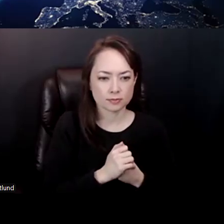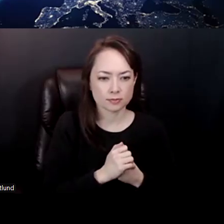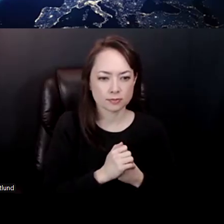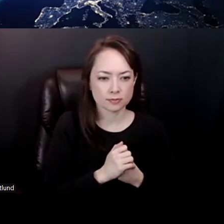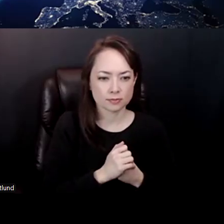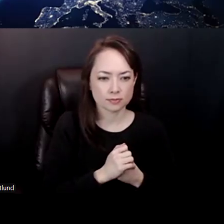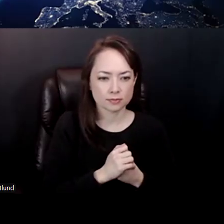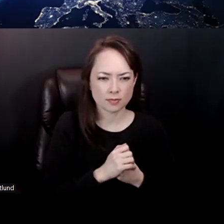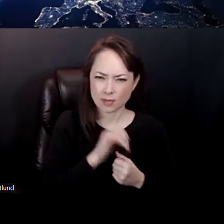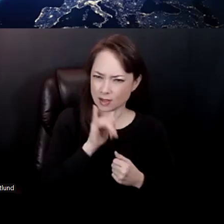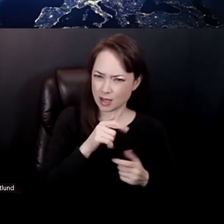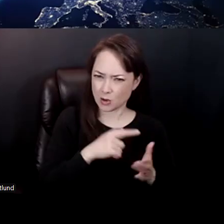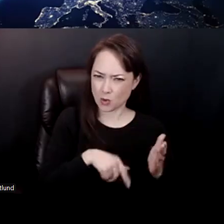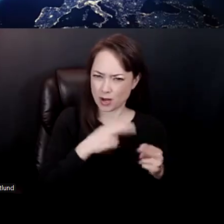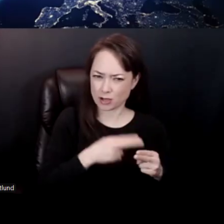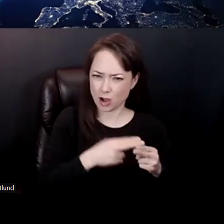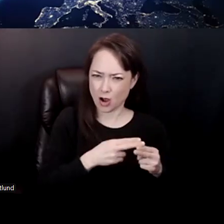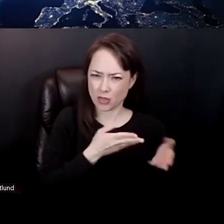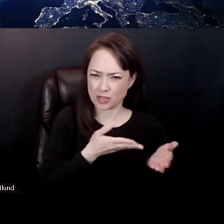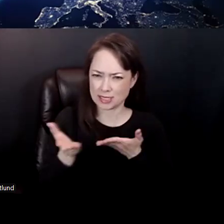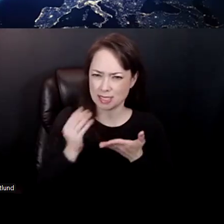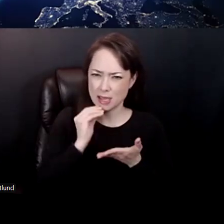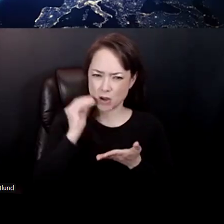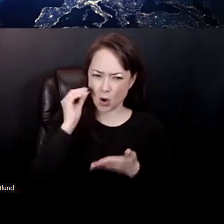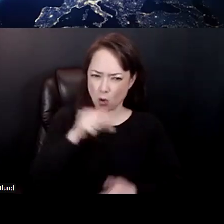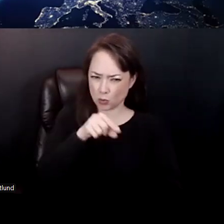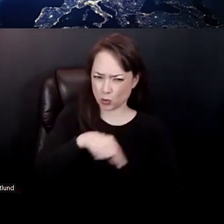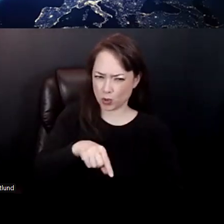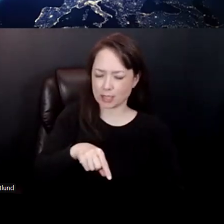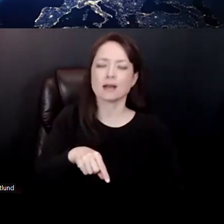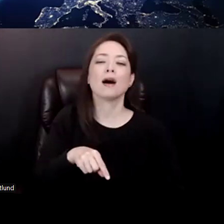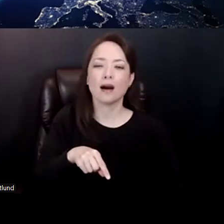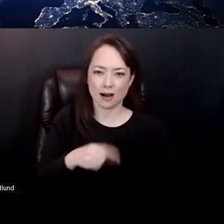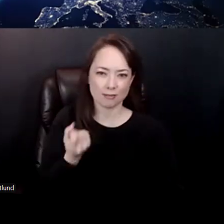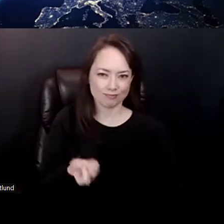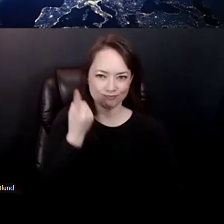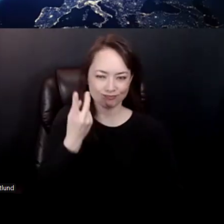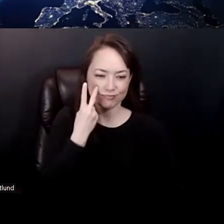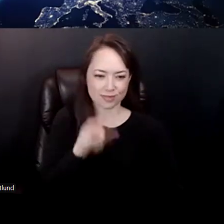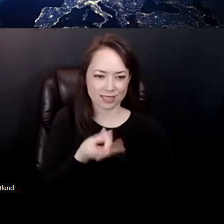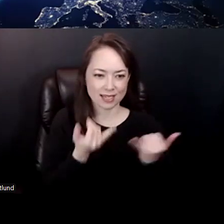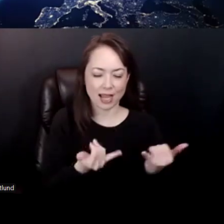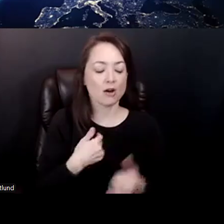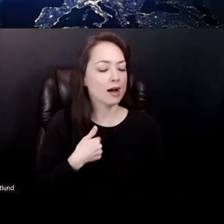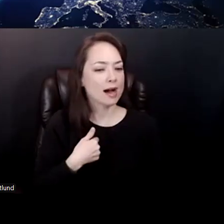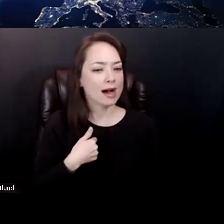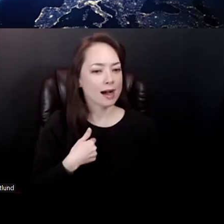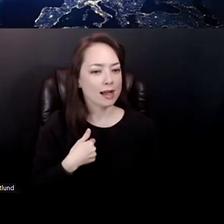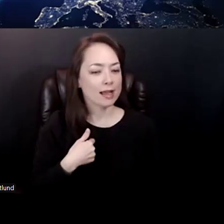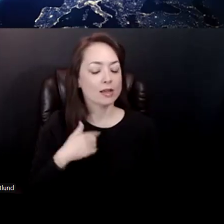Is that what I called the take-home quiz? Ah, yes. Okay, I see it. I never did. Yeah, in the